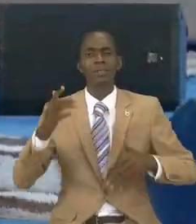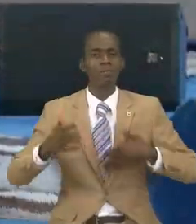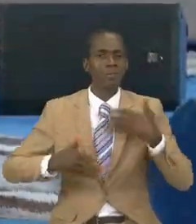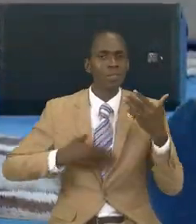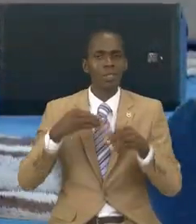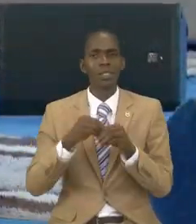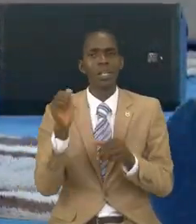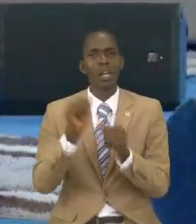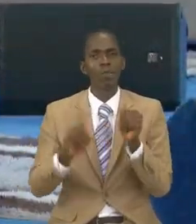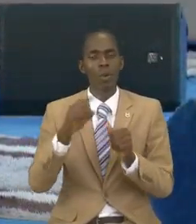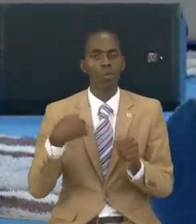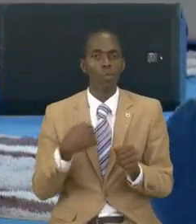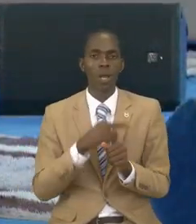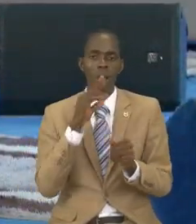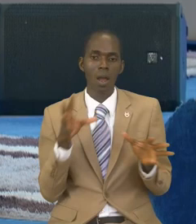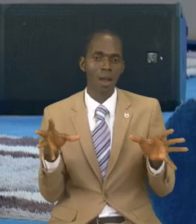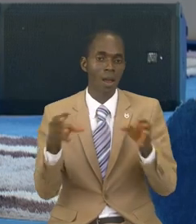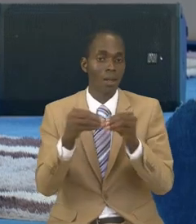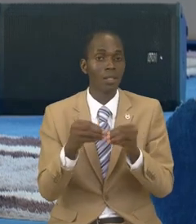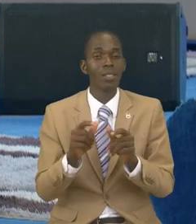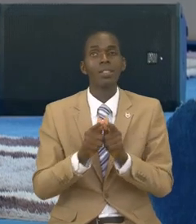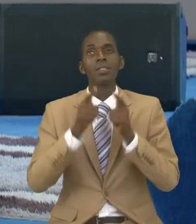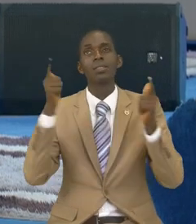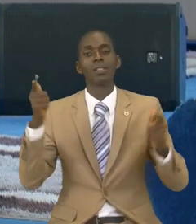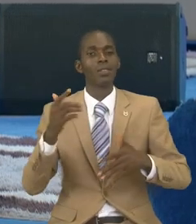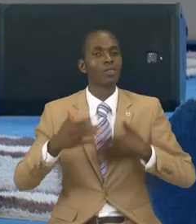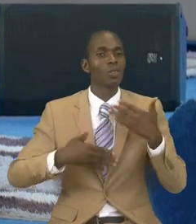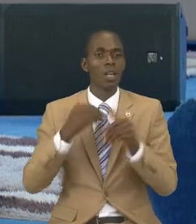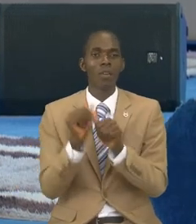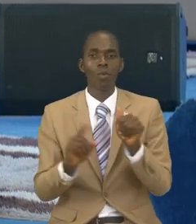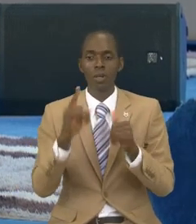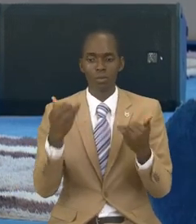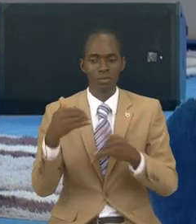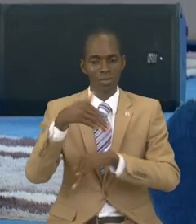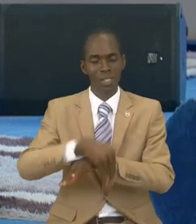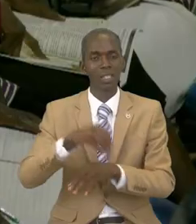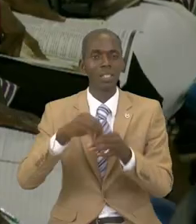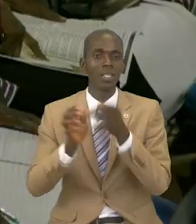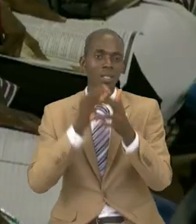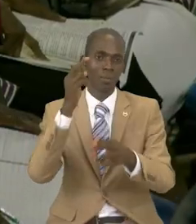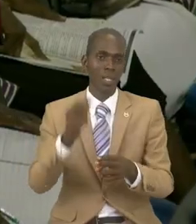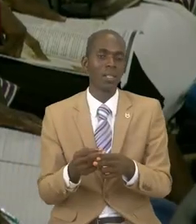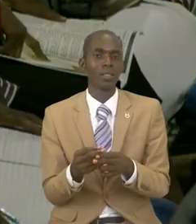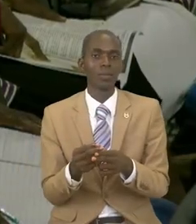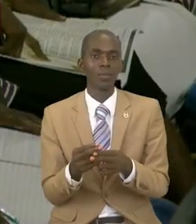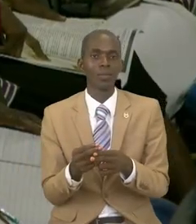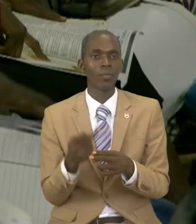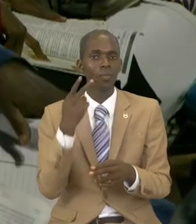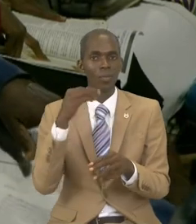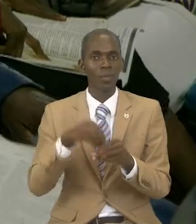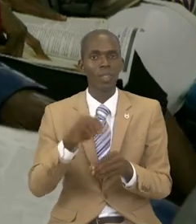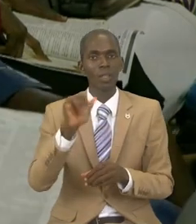where we're gathered. Great joy everywhere tonight in Jesus' name. Look at Acts